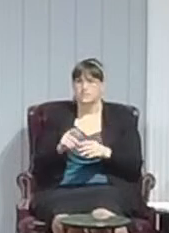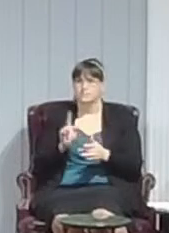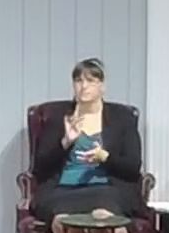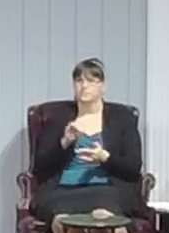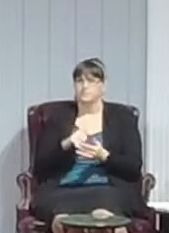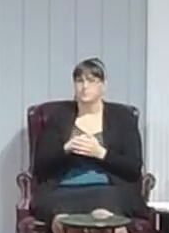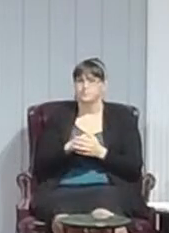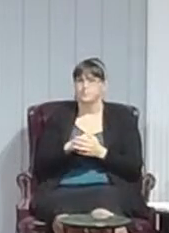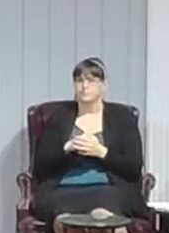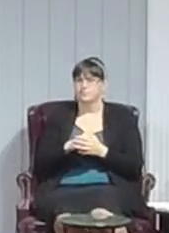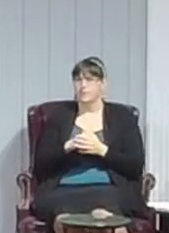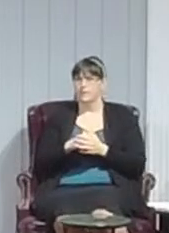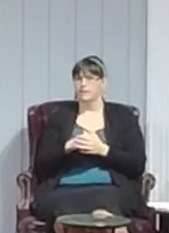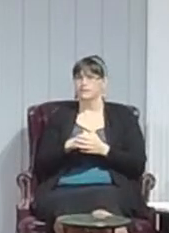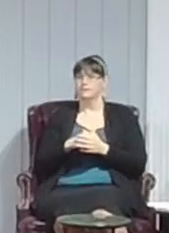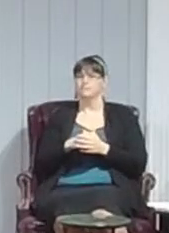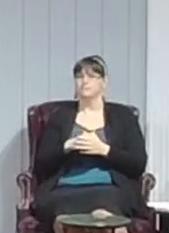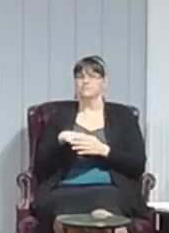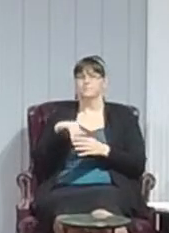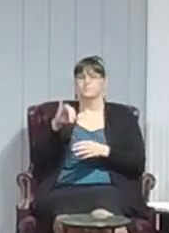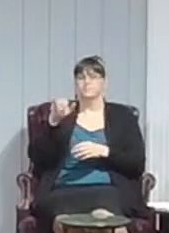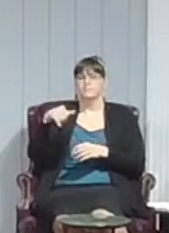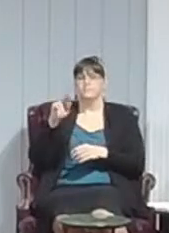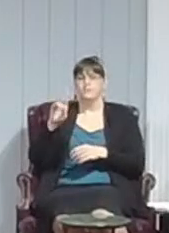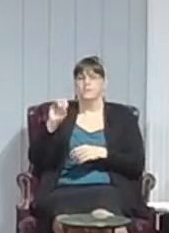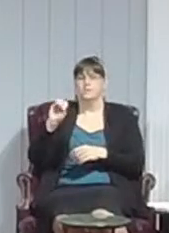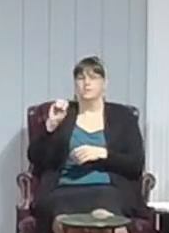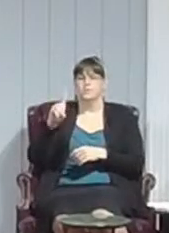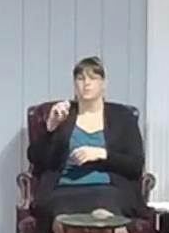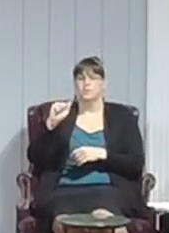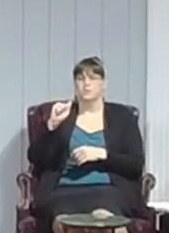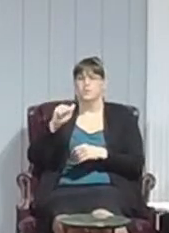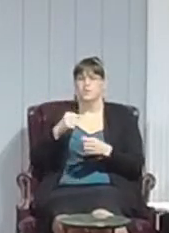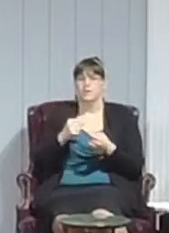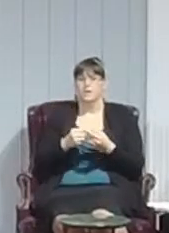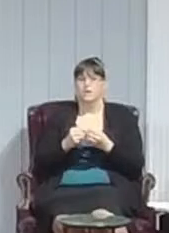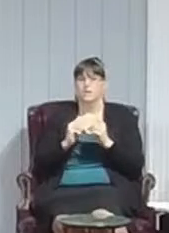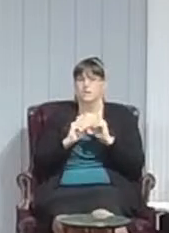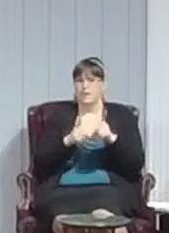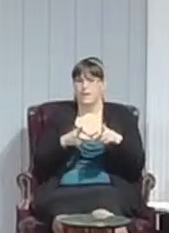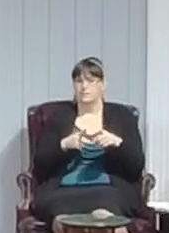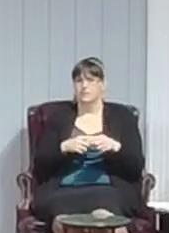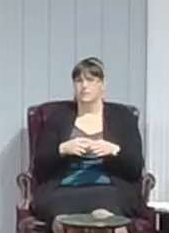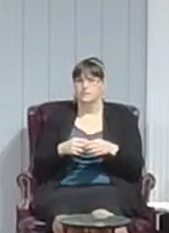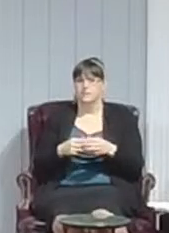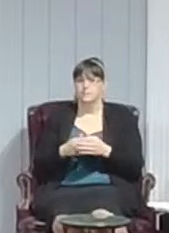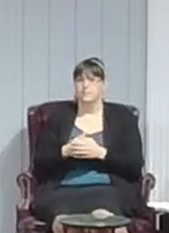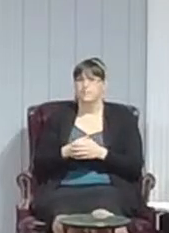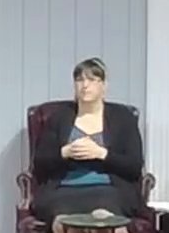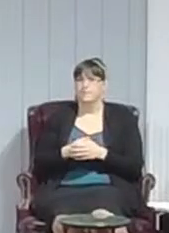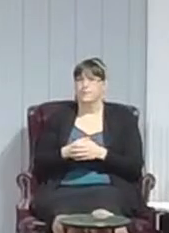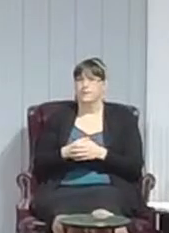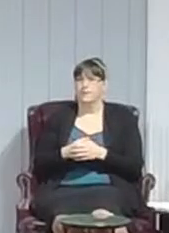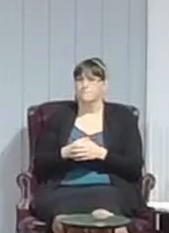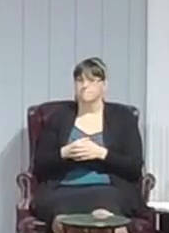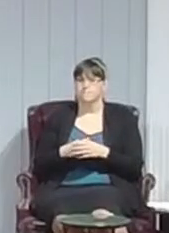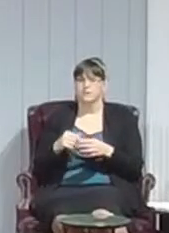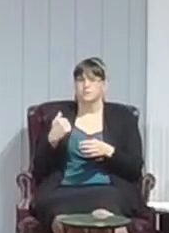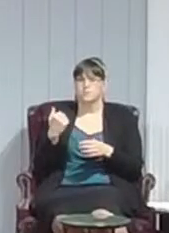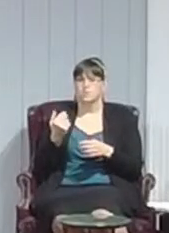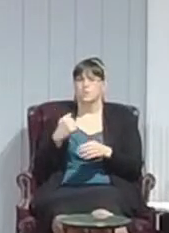left, and they're there at the Passover / Lord's Supper is all going to happen there, in